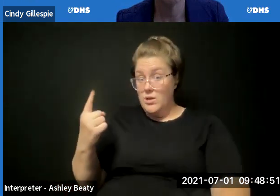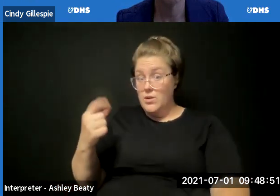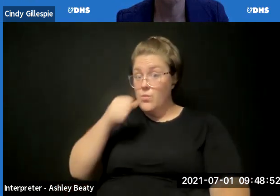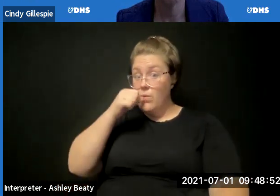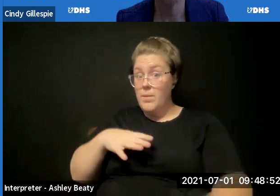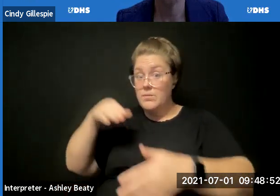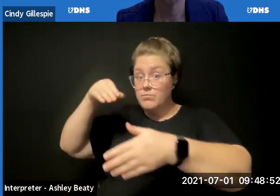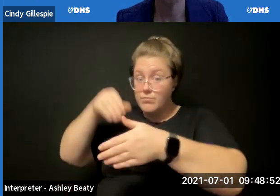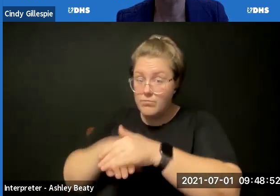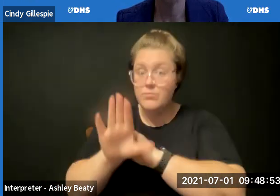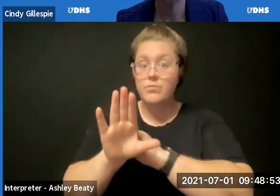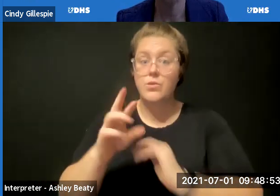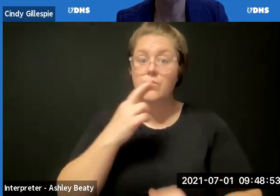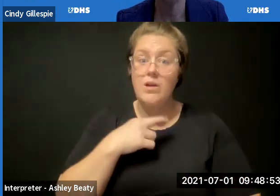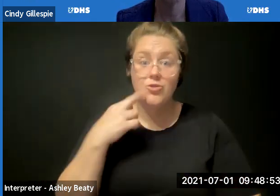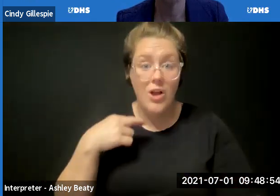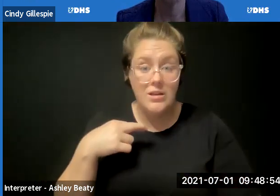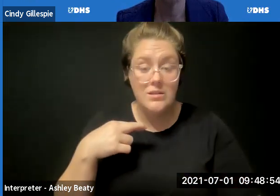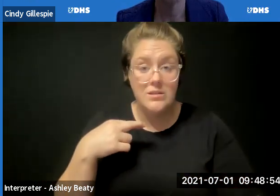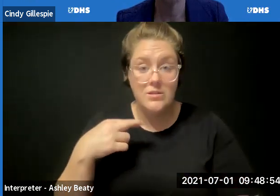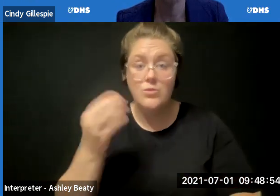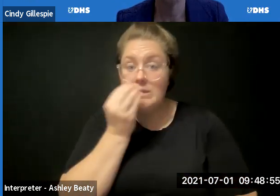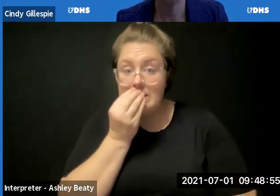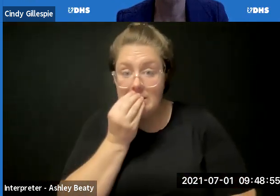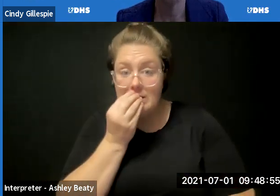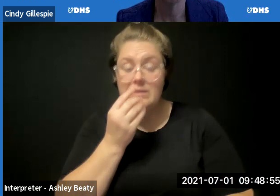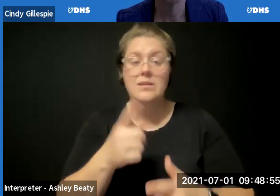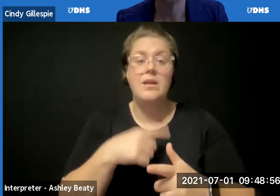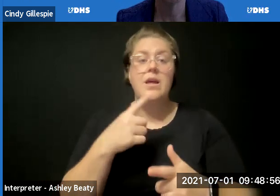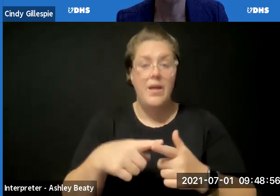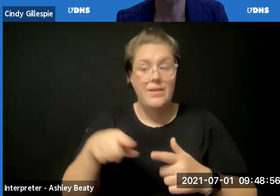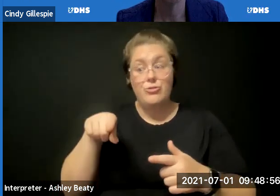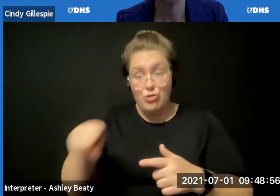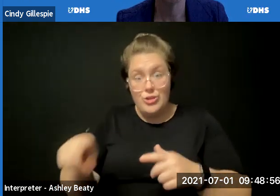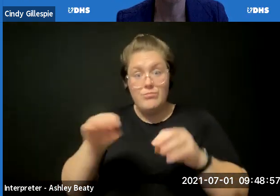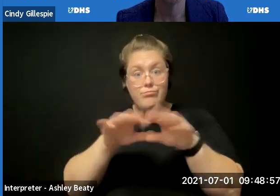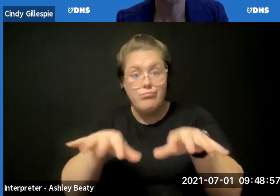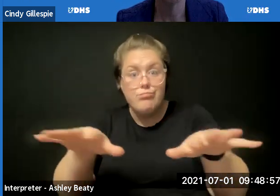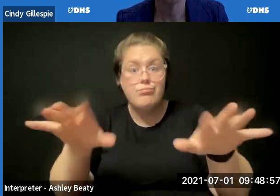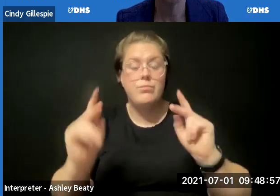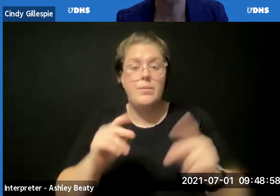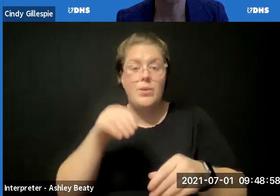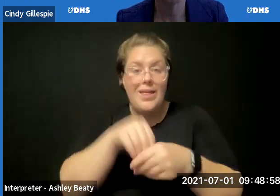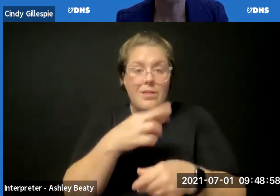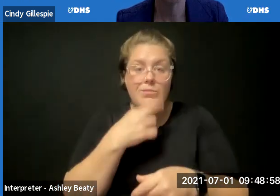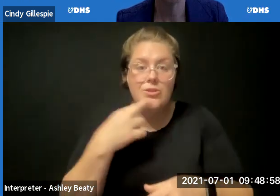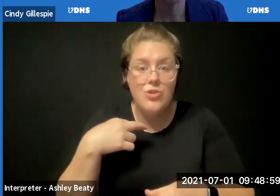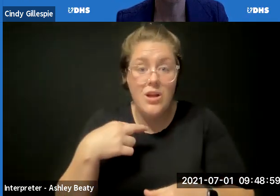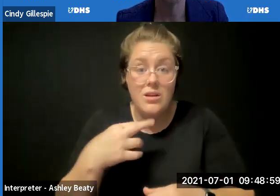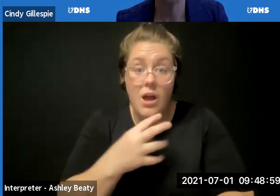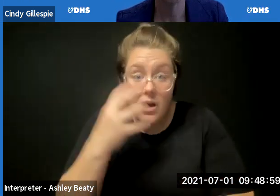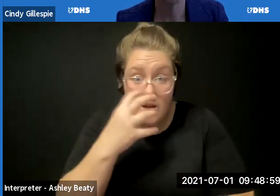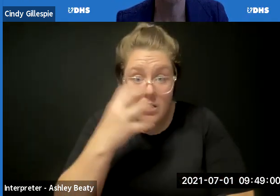into the restaurant to have a meal, and then she transmitted it to people there. What was amazing about the